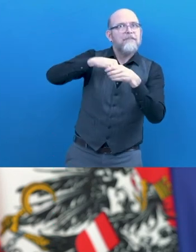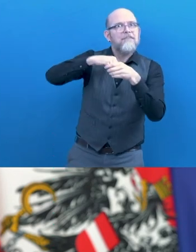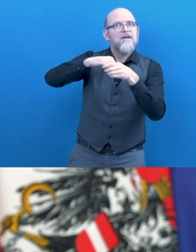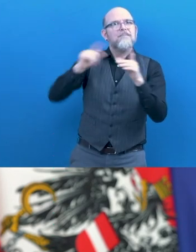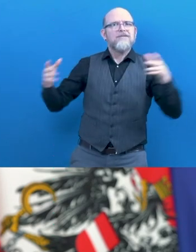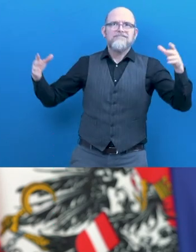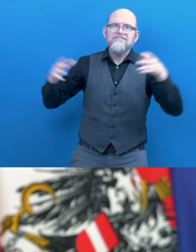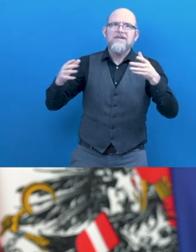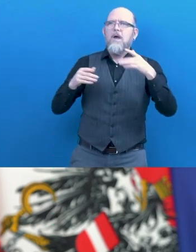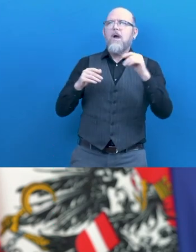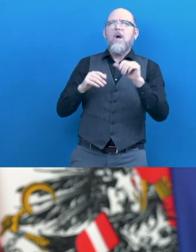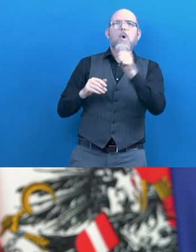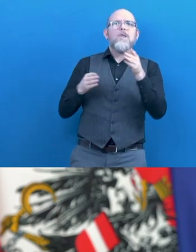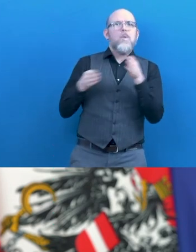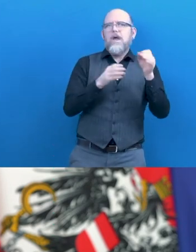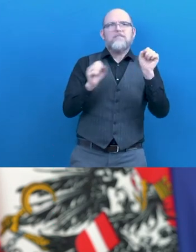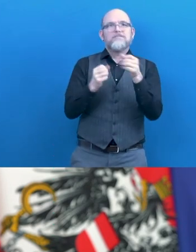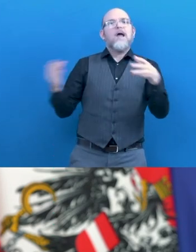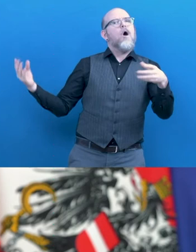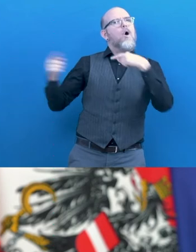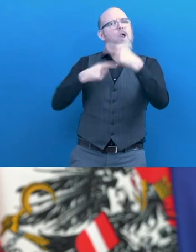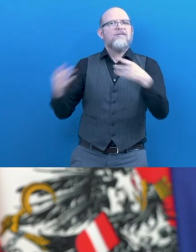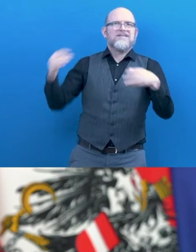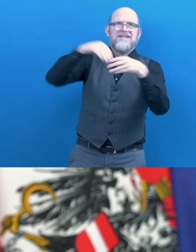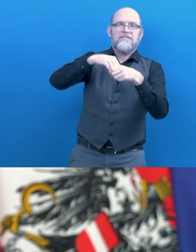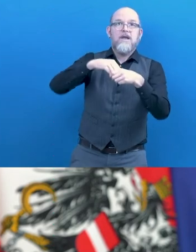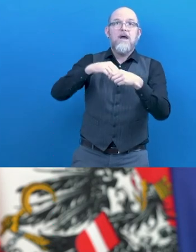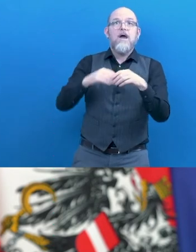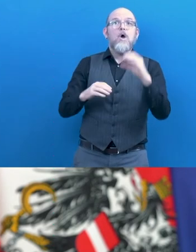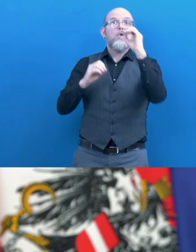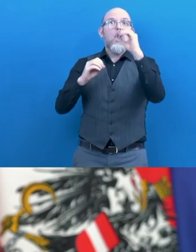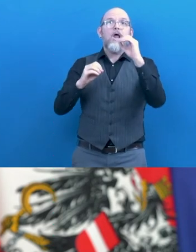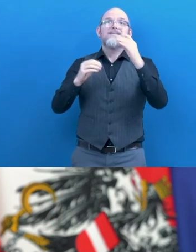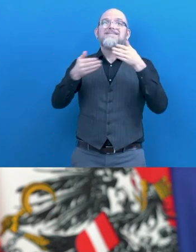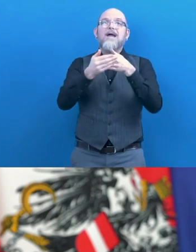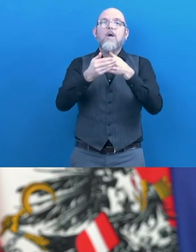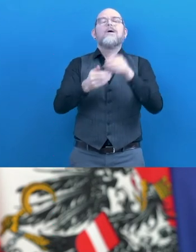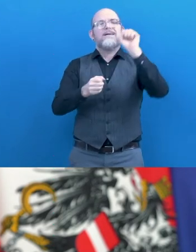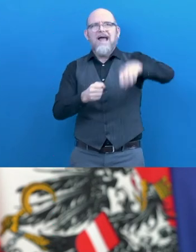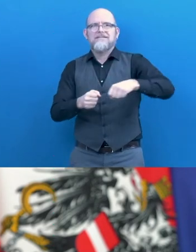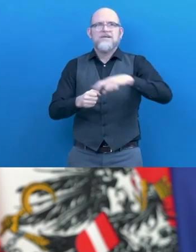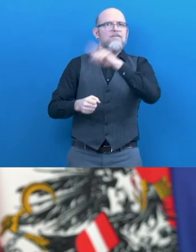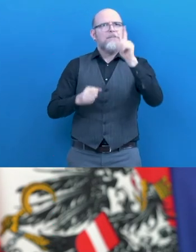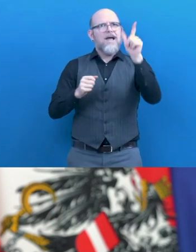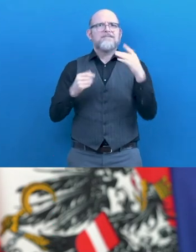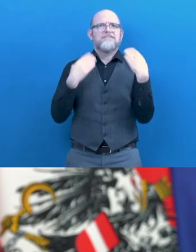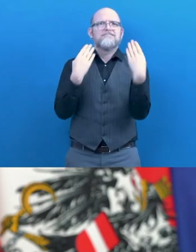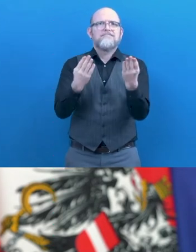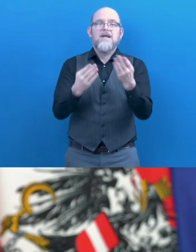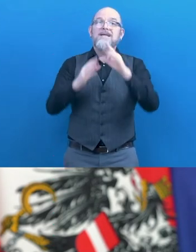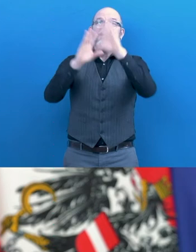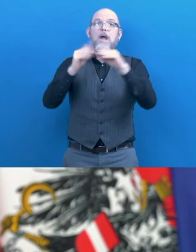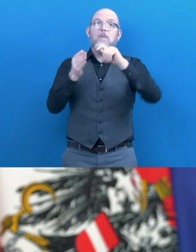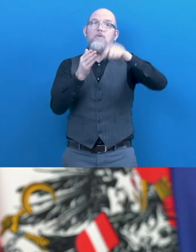alternative. Zero barriers must be the ultimate goal. I'm excited to hear more on Zero Project